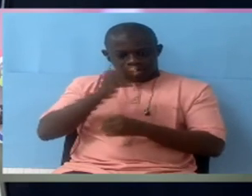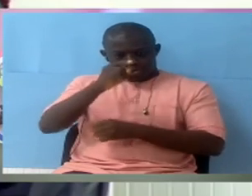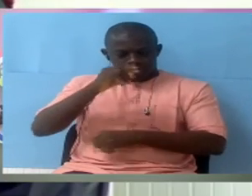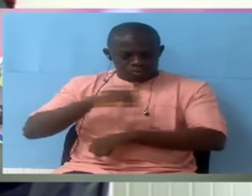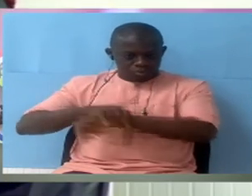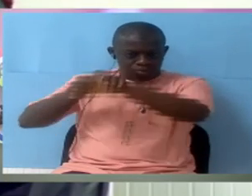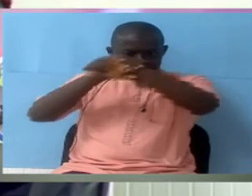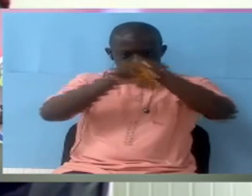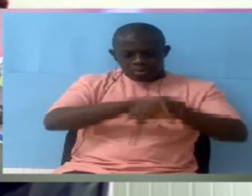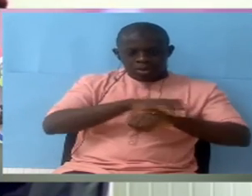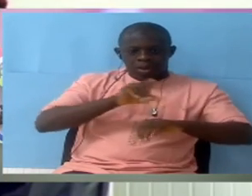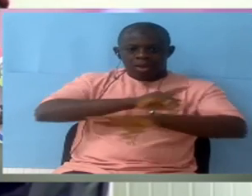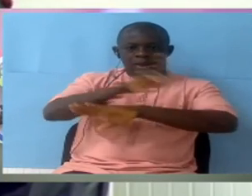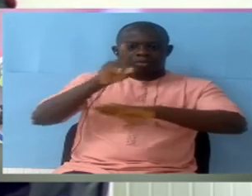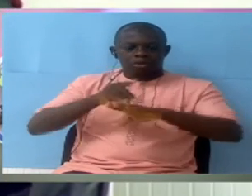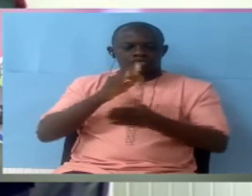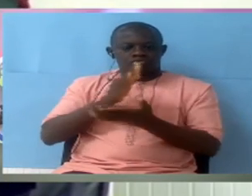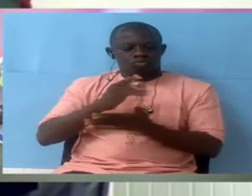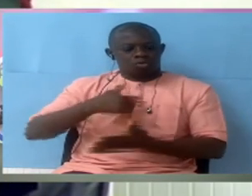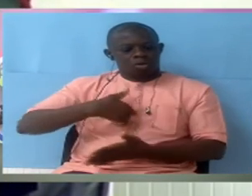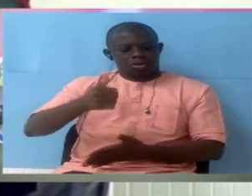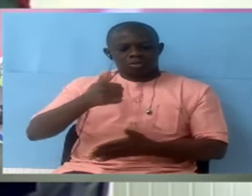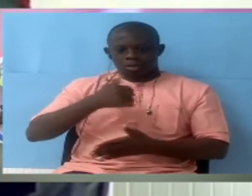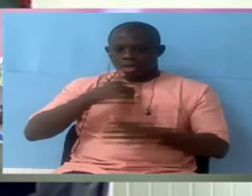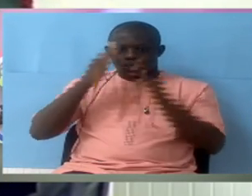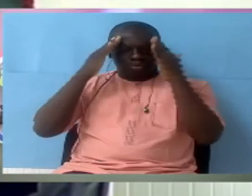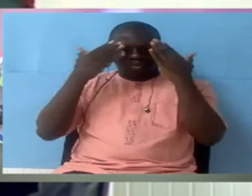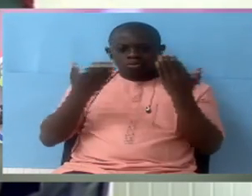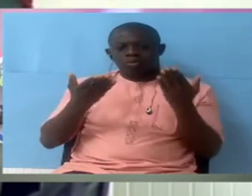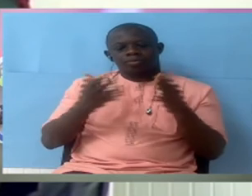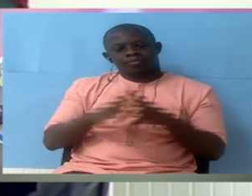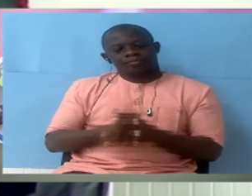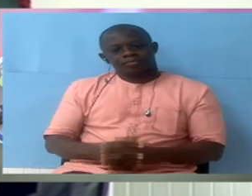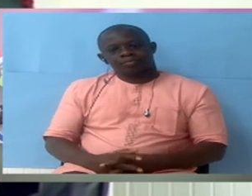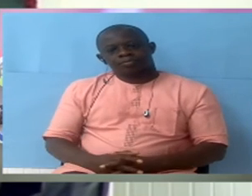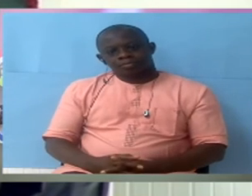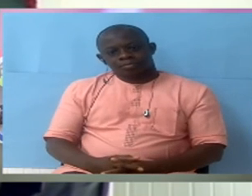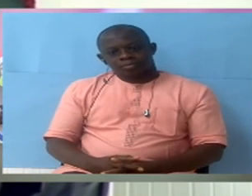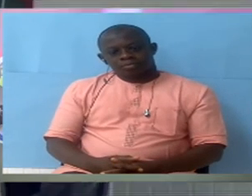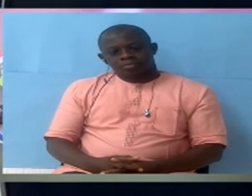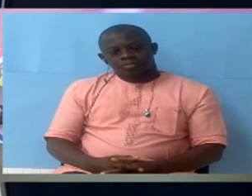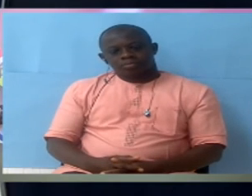ngi fofu? Honestly, I don't know. Diga hawma won la nata.